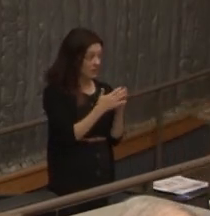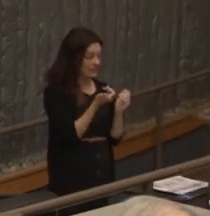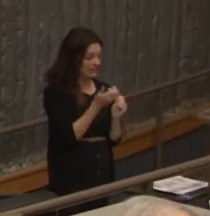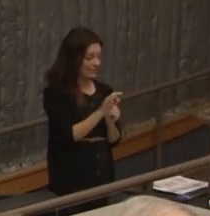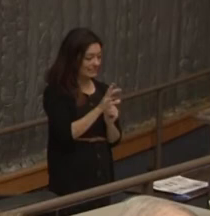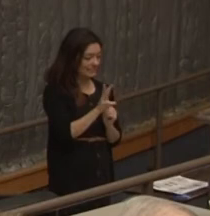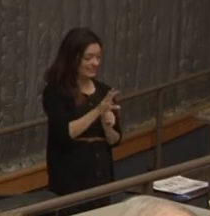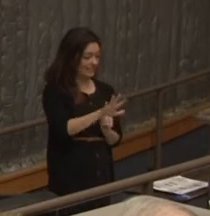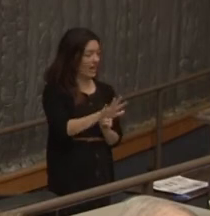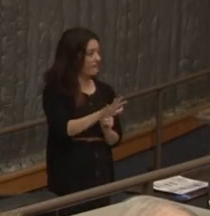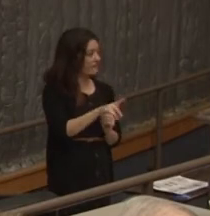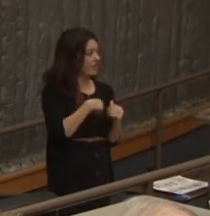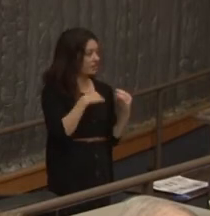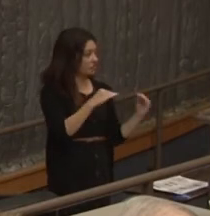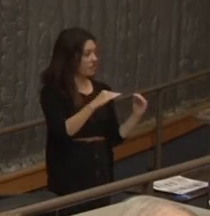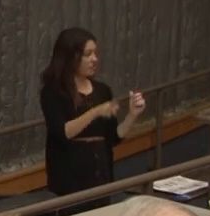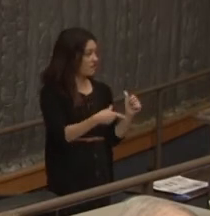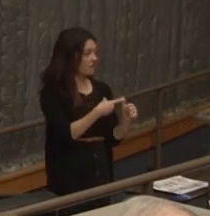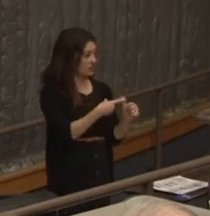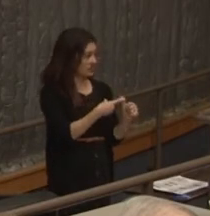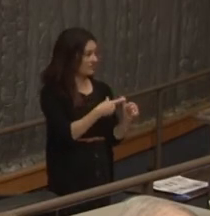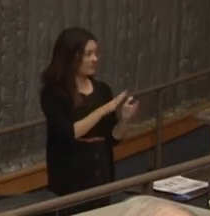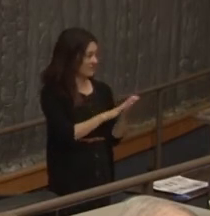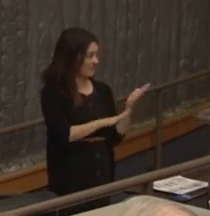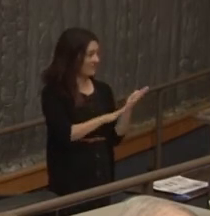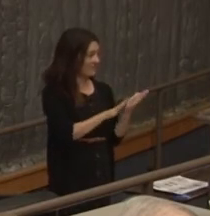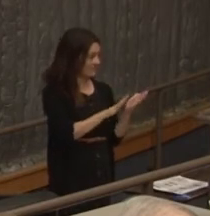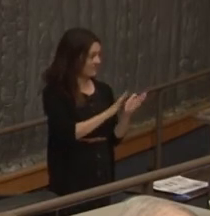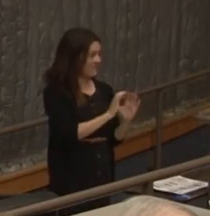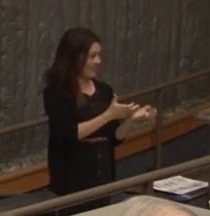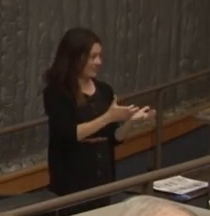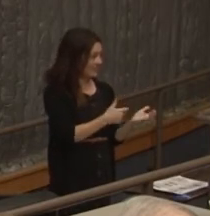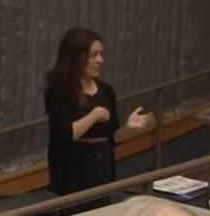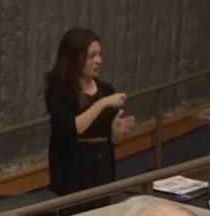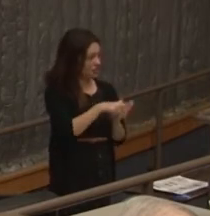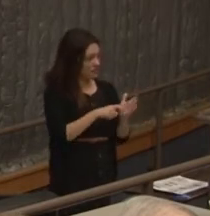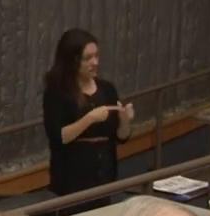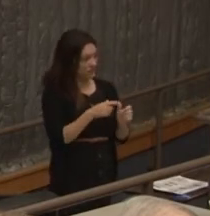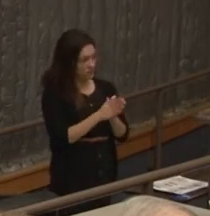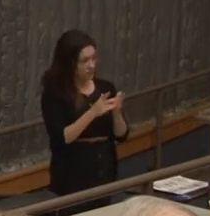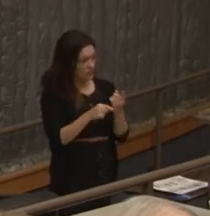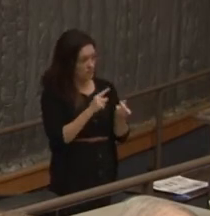1965. I wrote my first book called The Holocaust and the Literary Imagination in